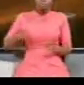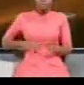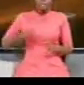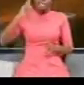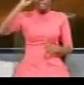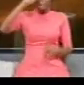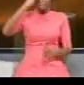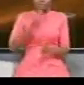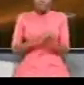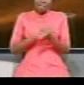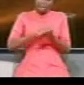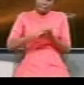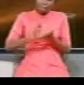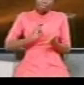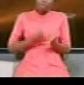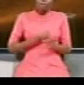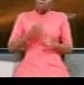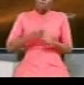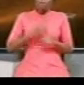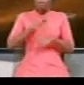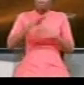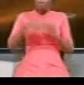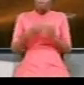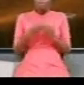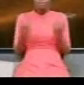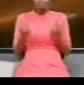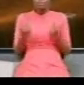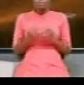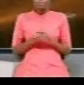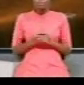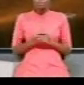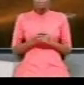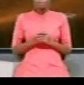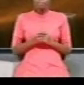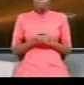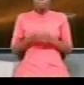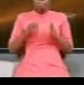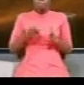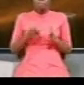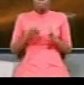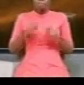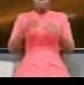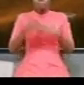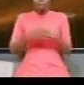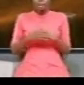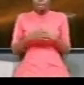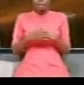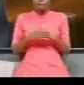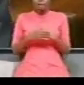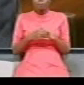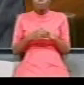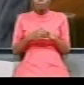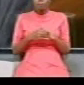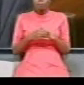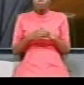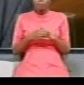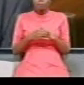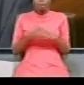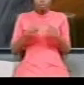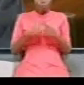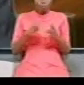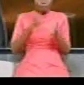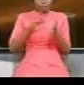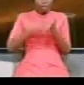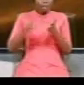Son, cleanses us from all sin. Let's back up to verse